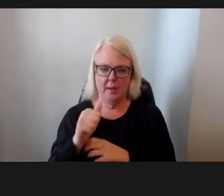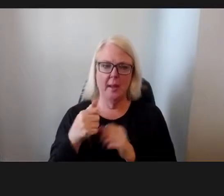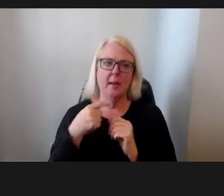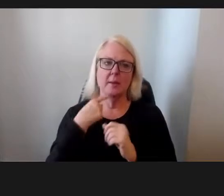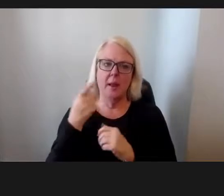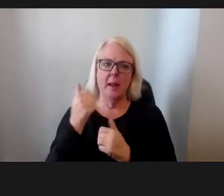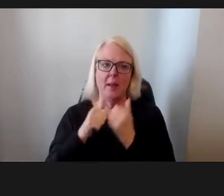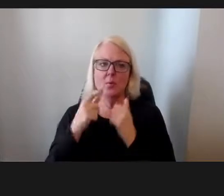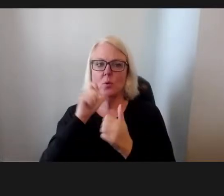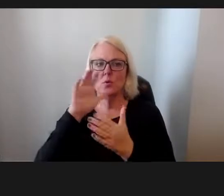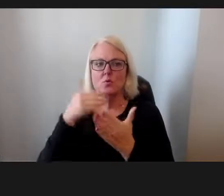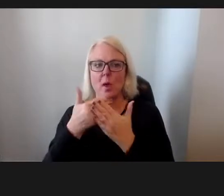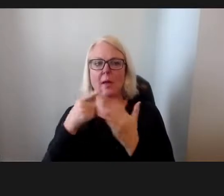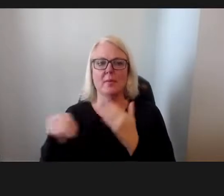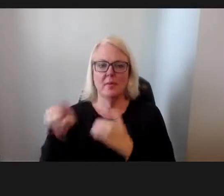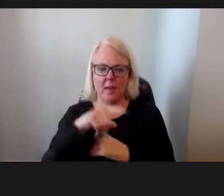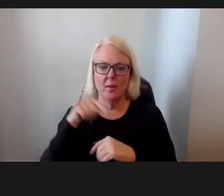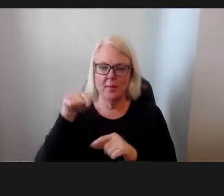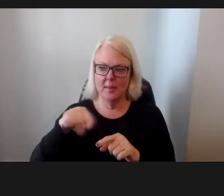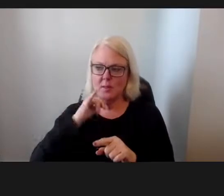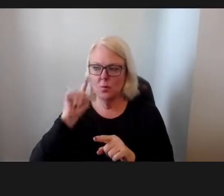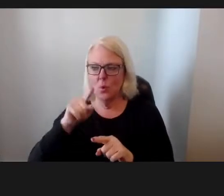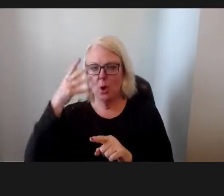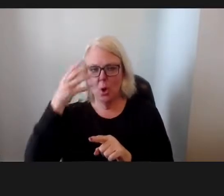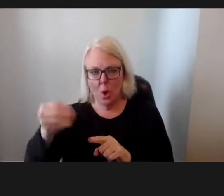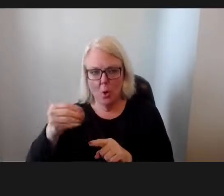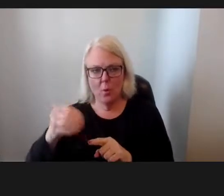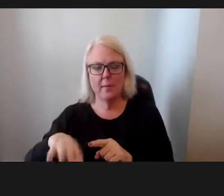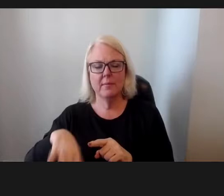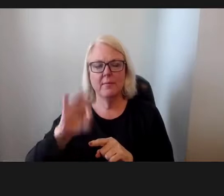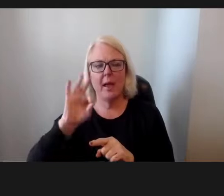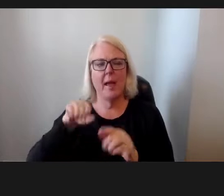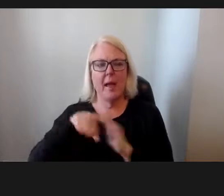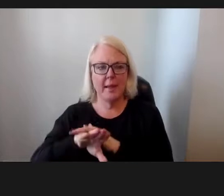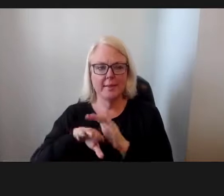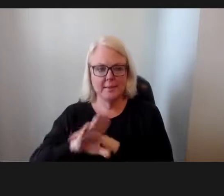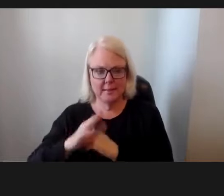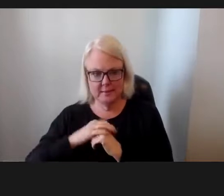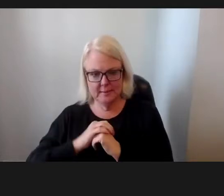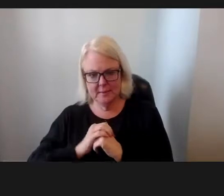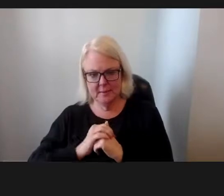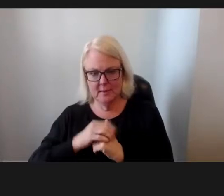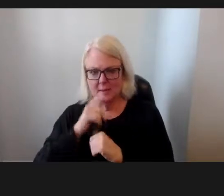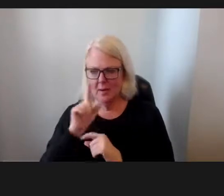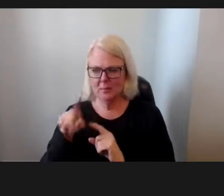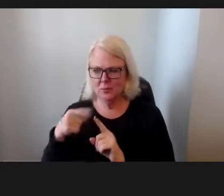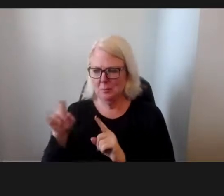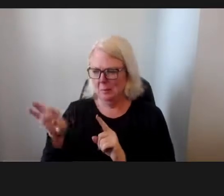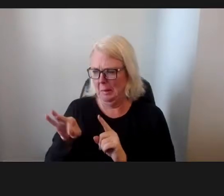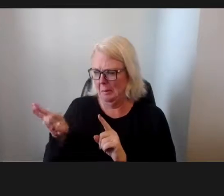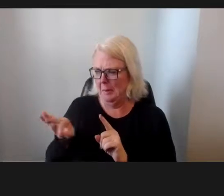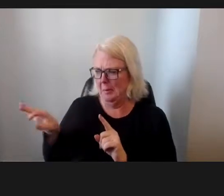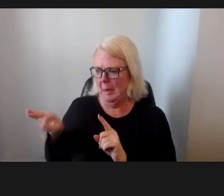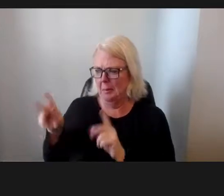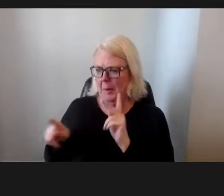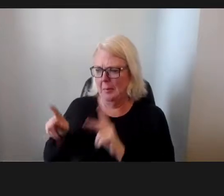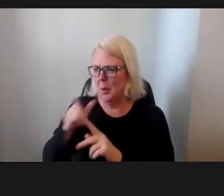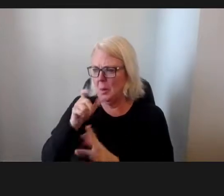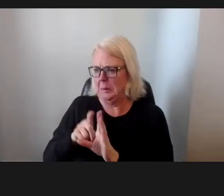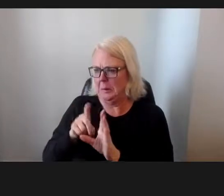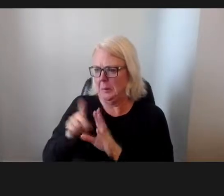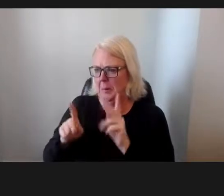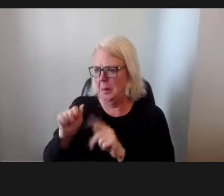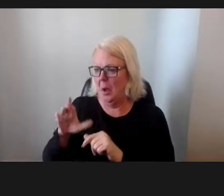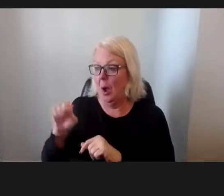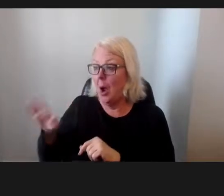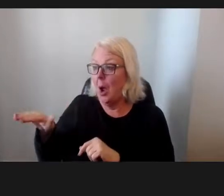arriving at the university, this is where you go to find out about access. Not just sort of pick out who the individual disabled people are and say,